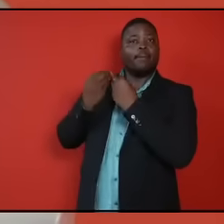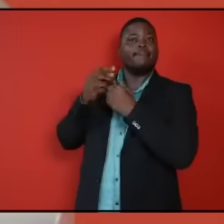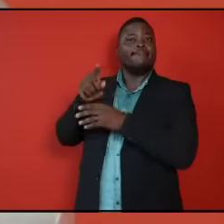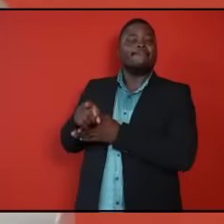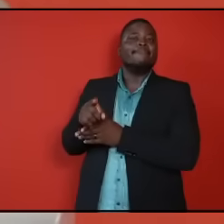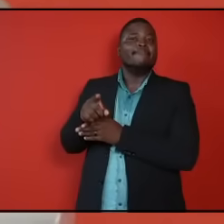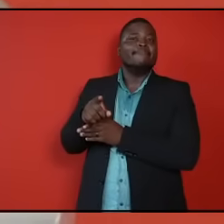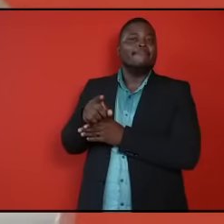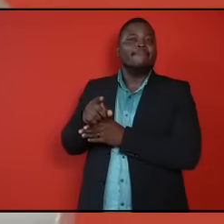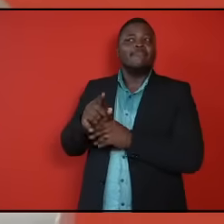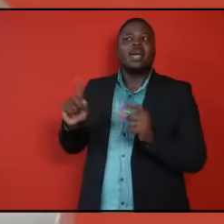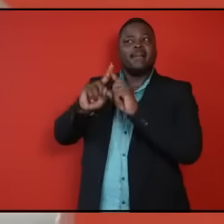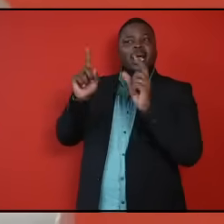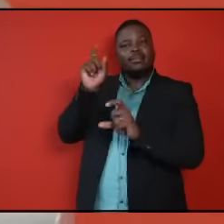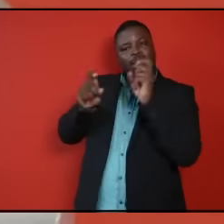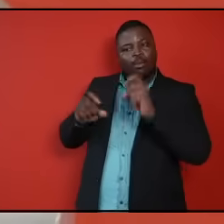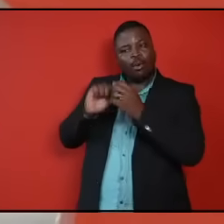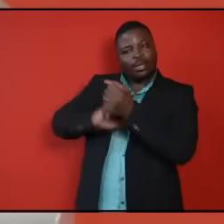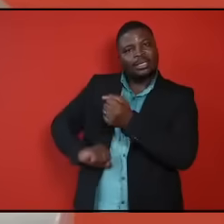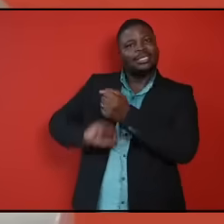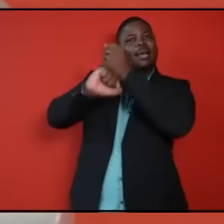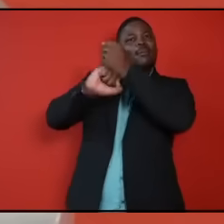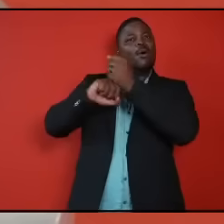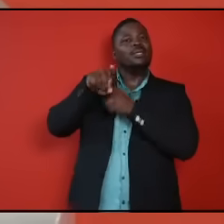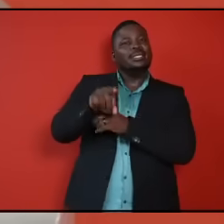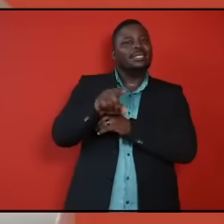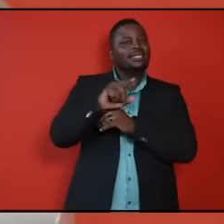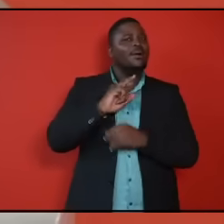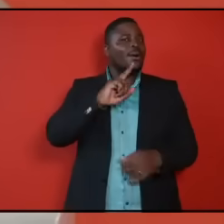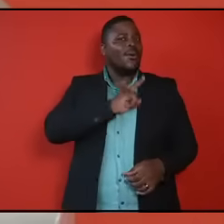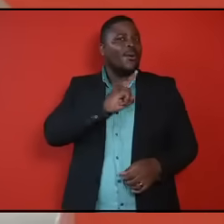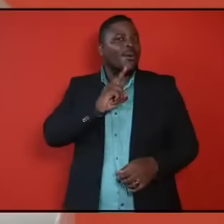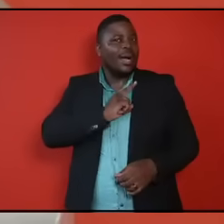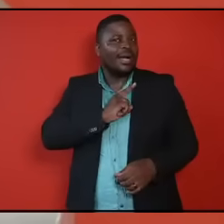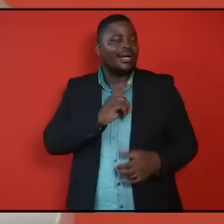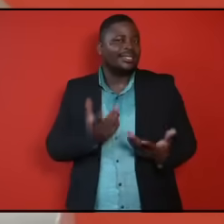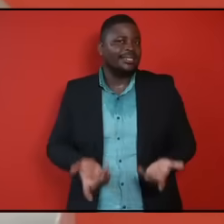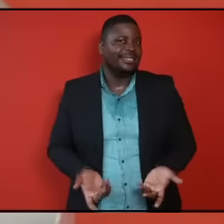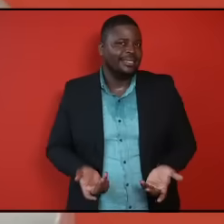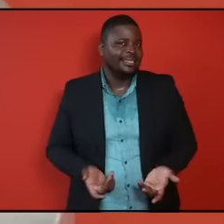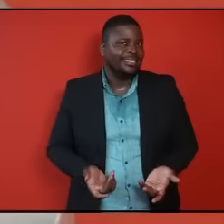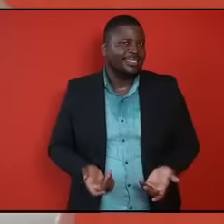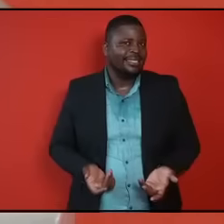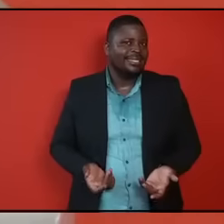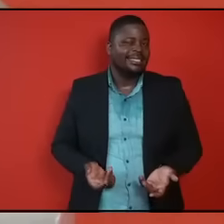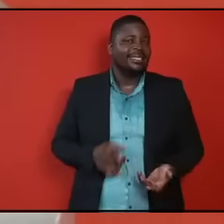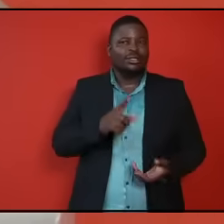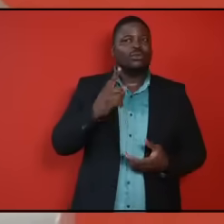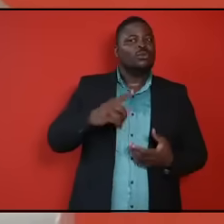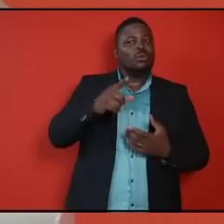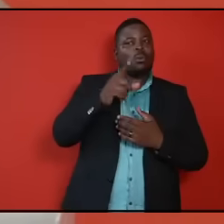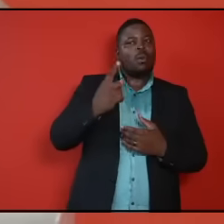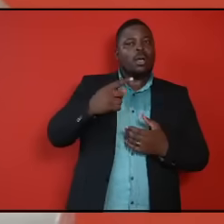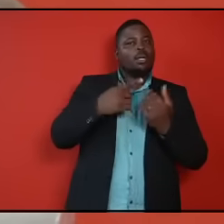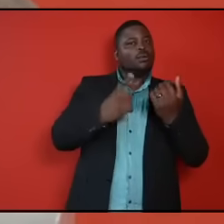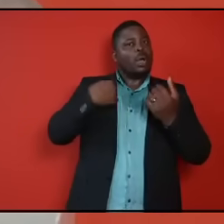to give people support who have no regard for us, who don't see us for anything? So rather be